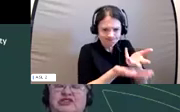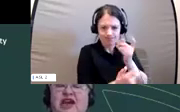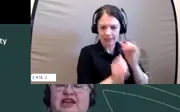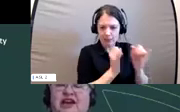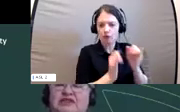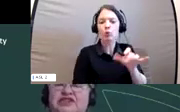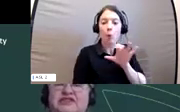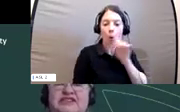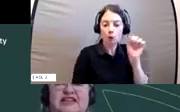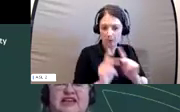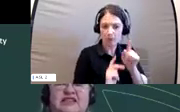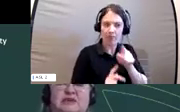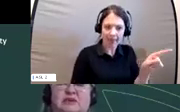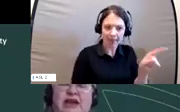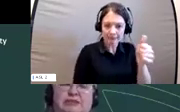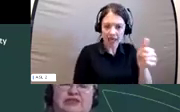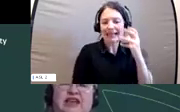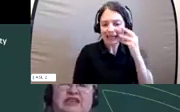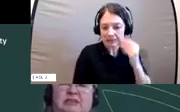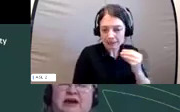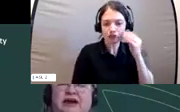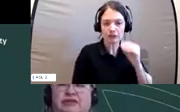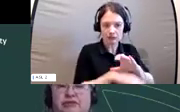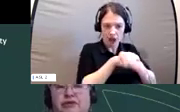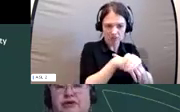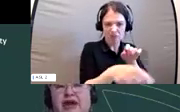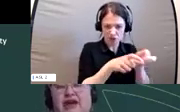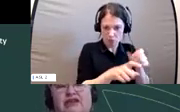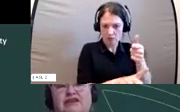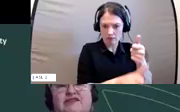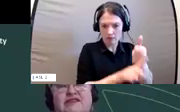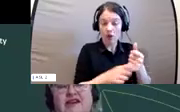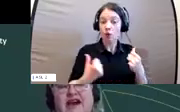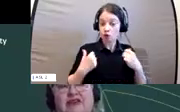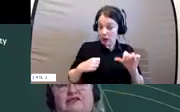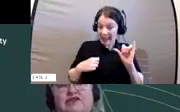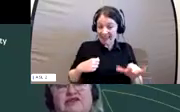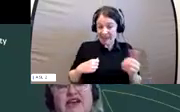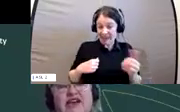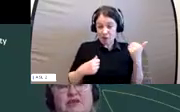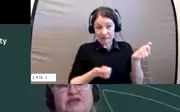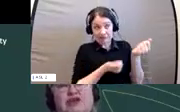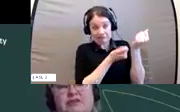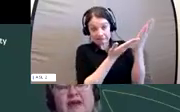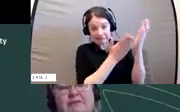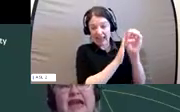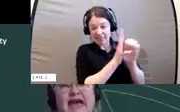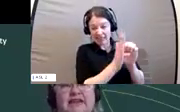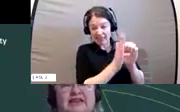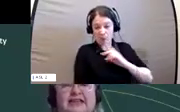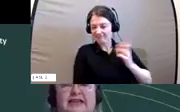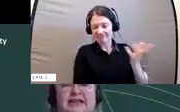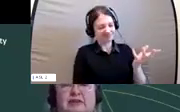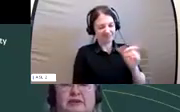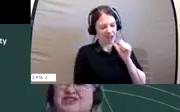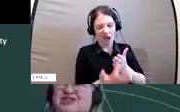We tried to do that in our original study, and we weren't able to get that part through our ethics review stage. So we dropped that bit